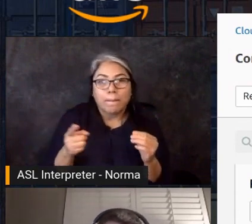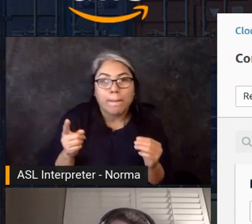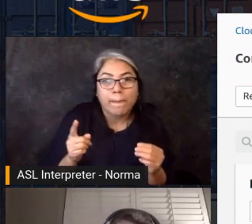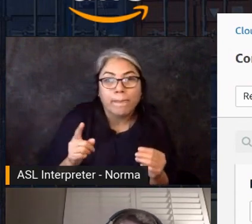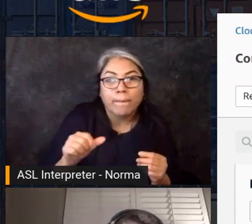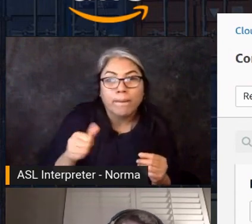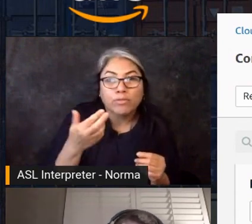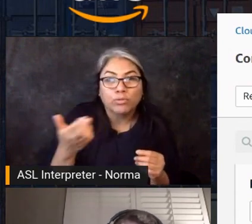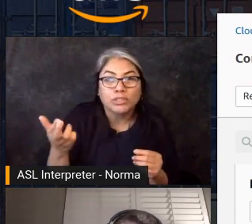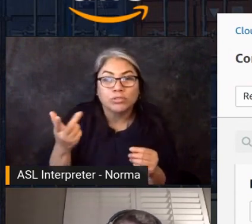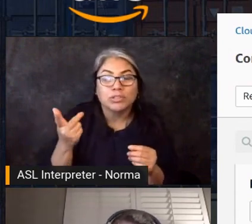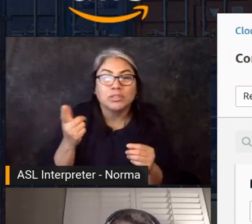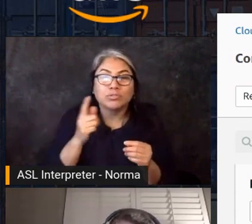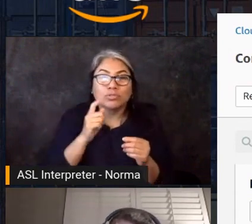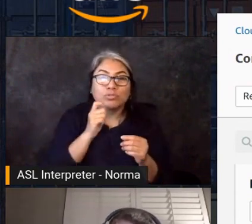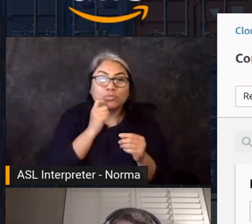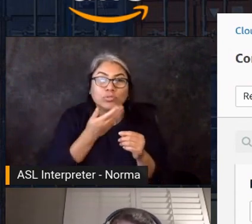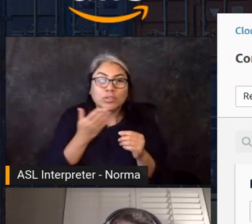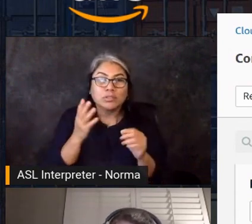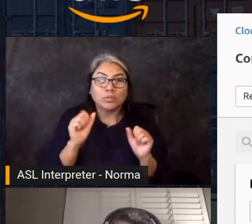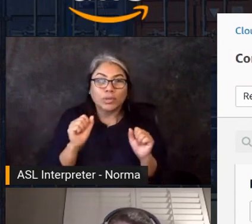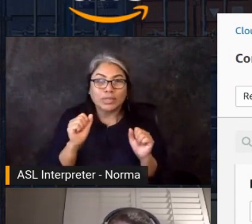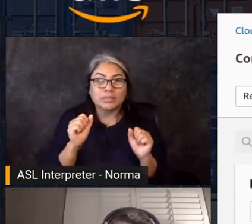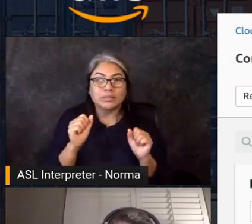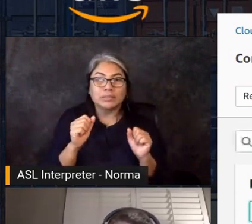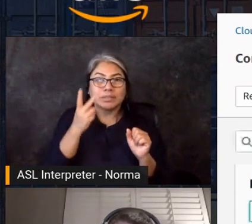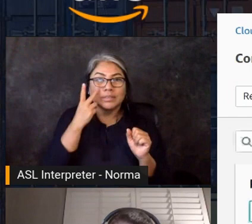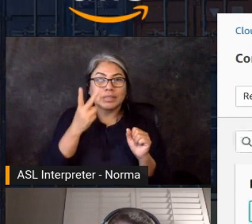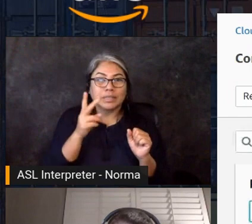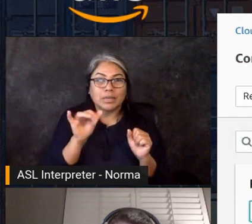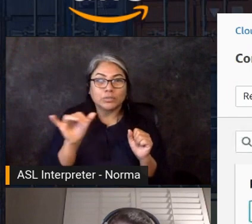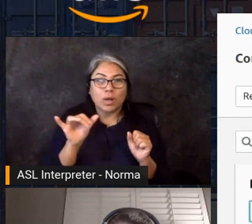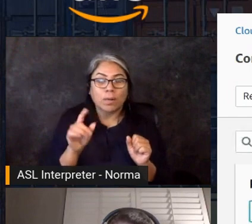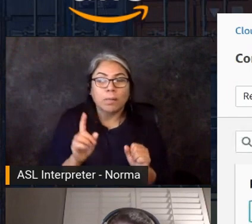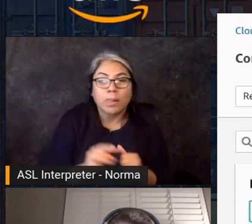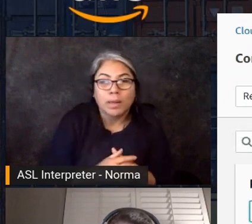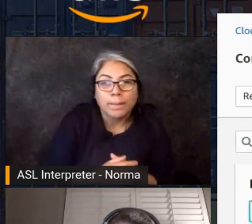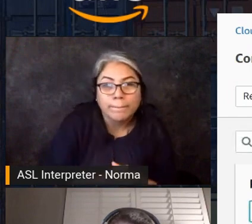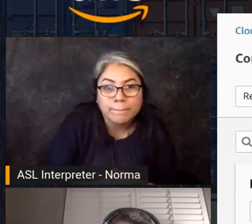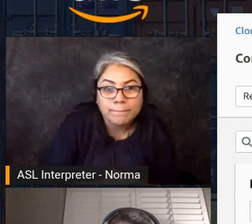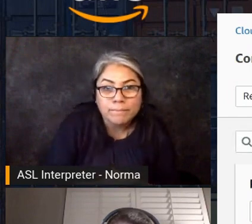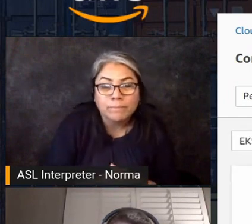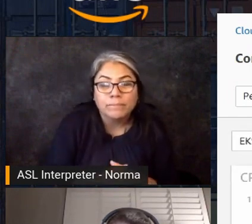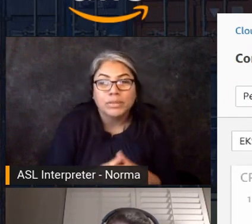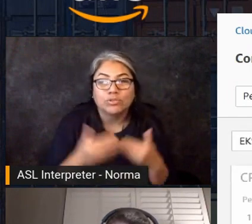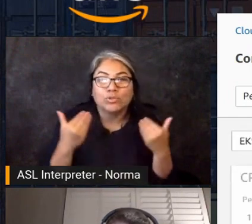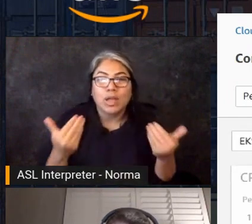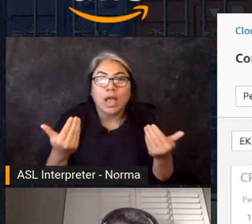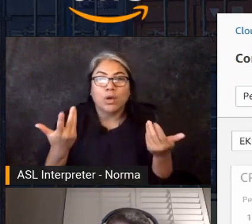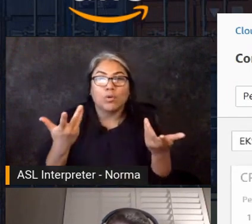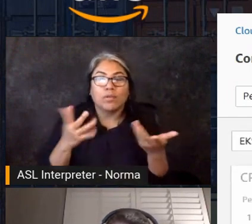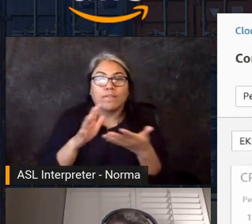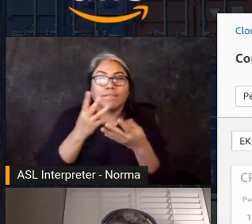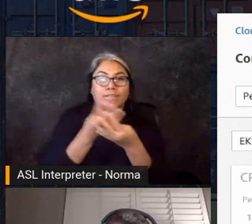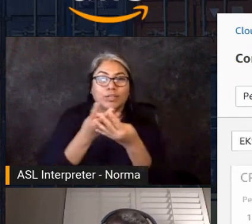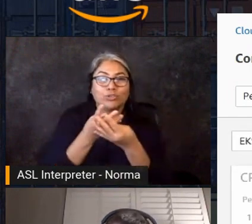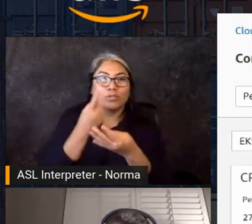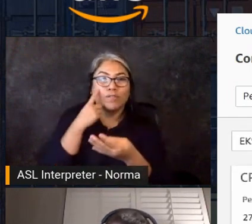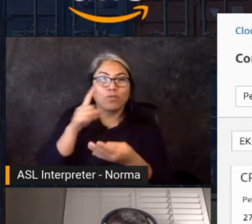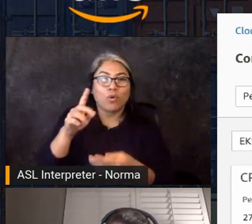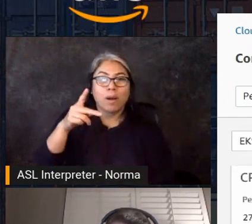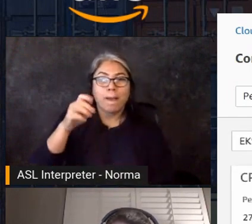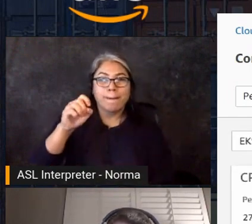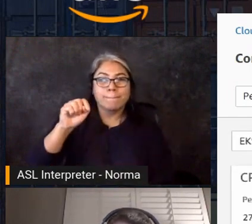couple different neat things we get here as well. So let's actually just filter in for our pet site. So we know this